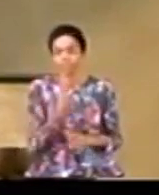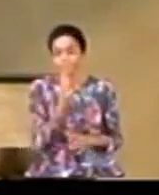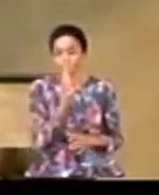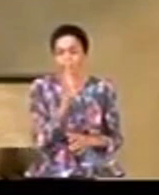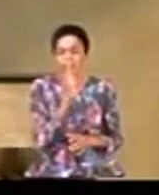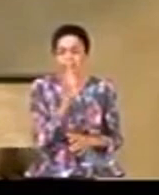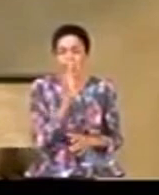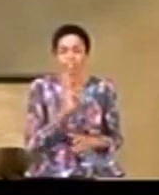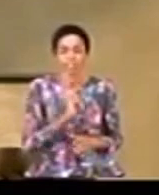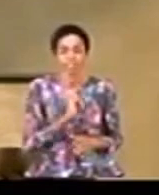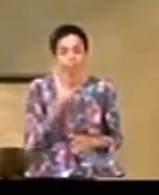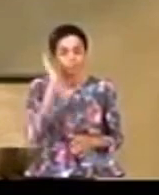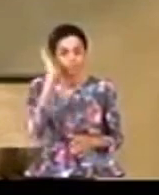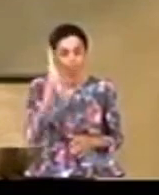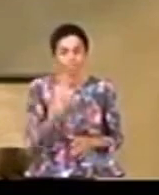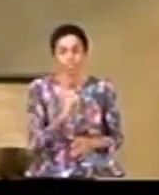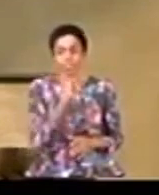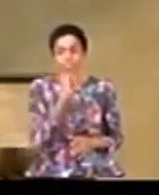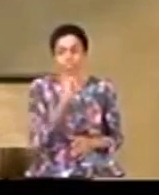waters,